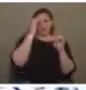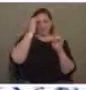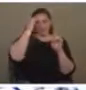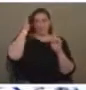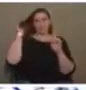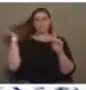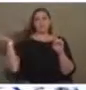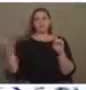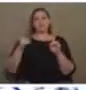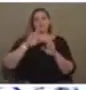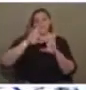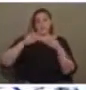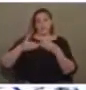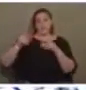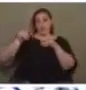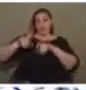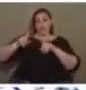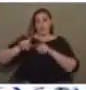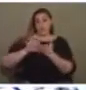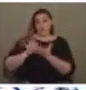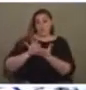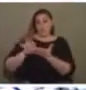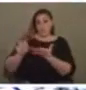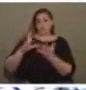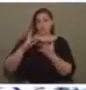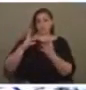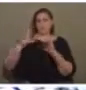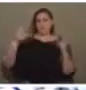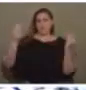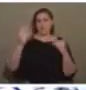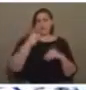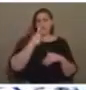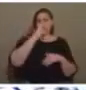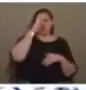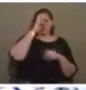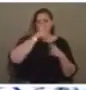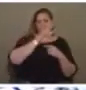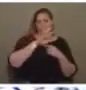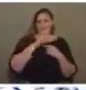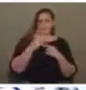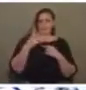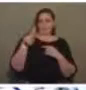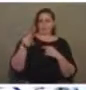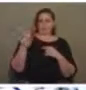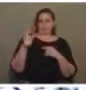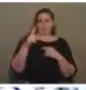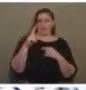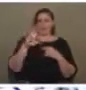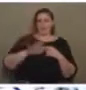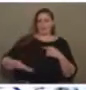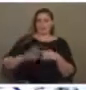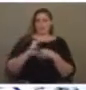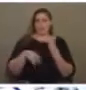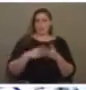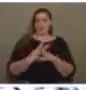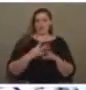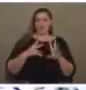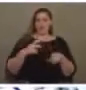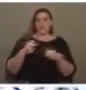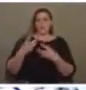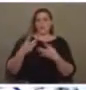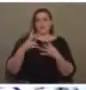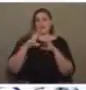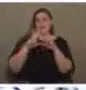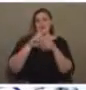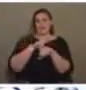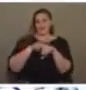about the test scores, comparing Puerto Rico to the rest of the country and the rest of the world. I pulled up, if you look at the National